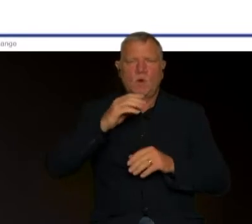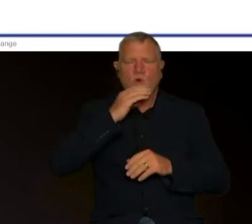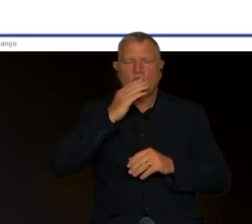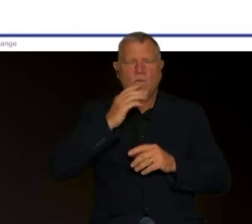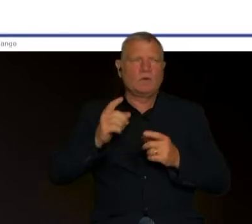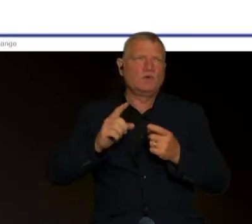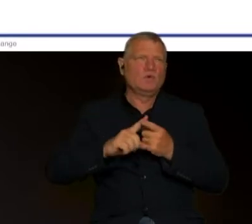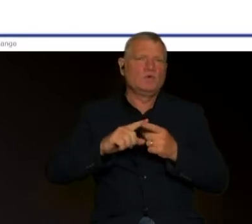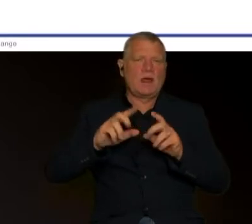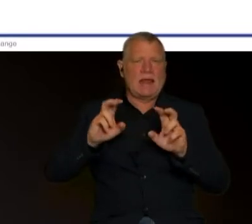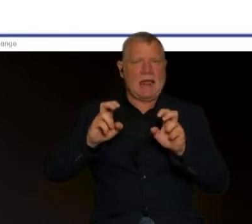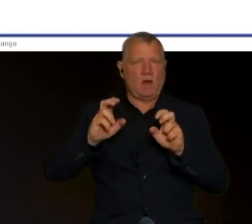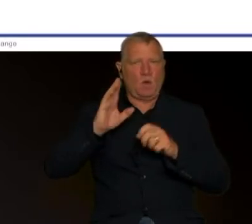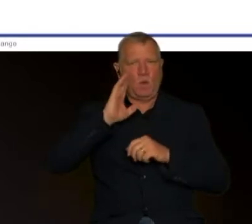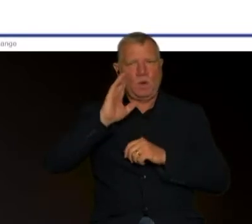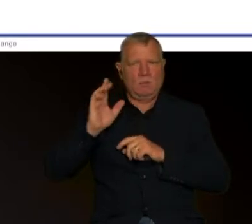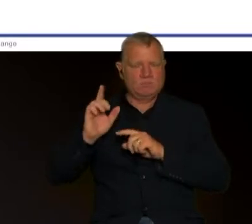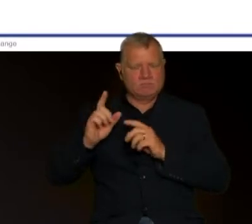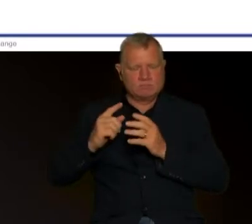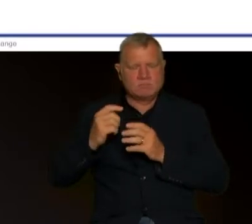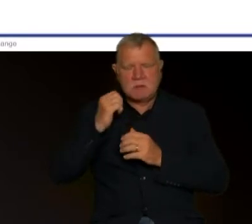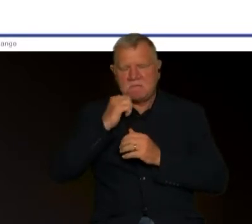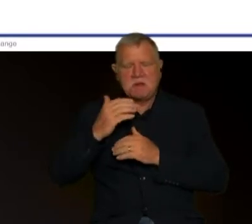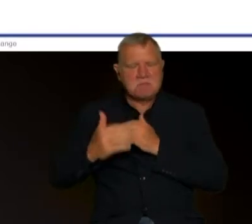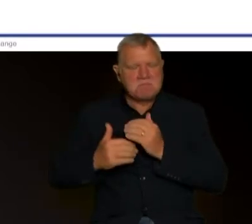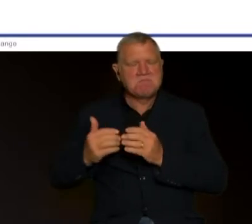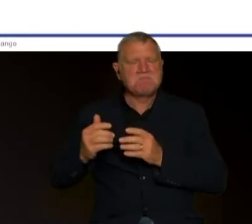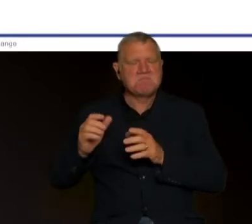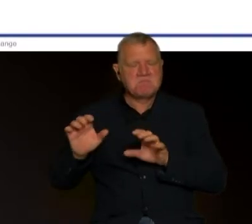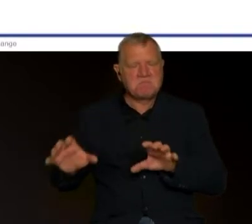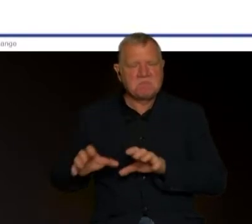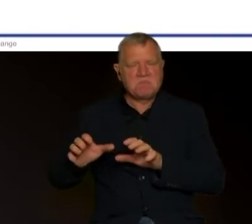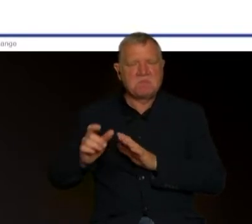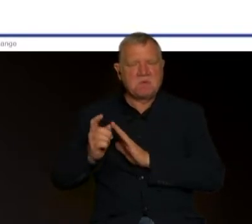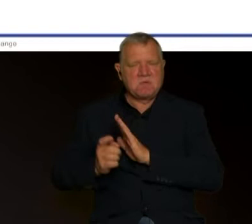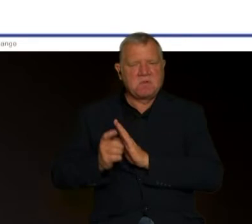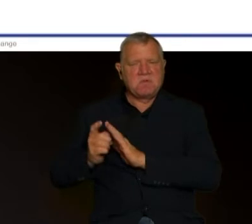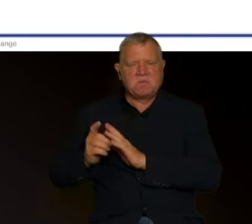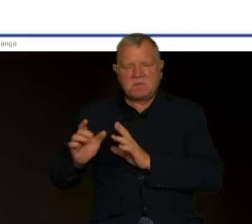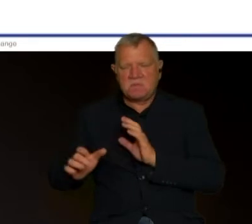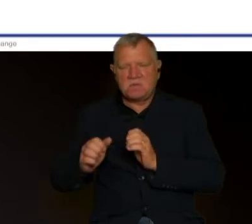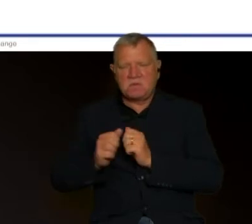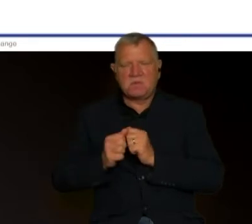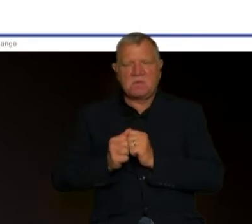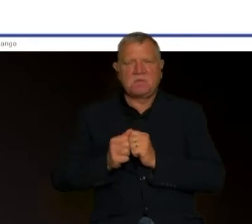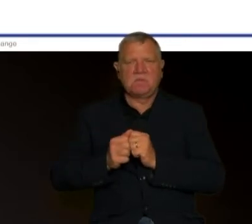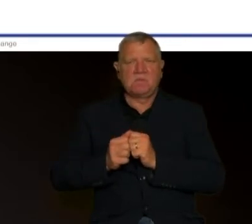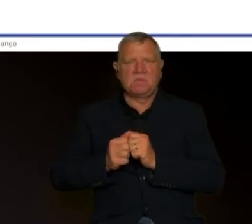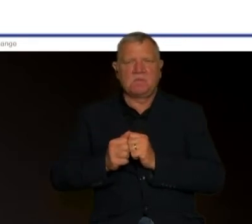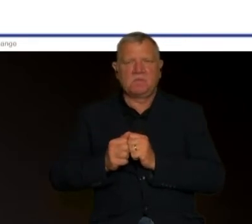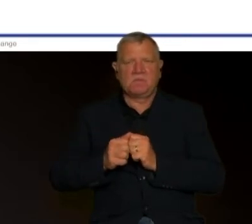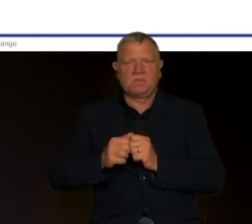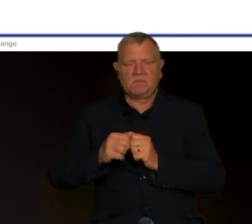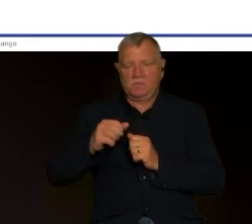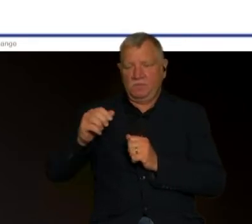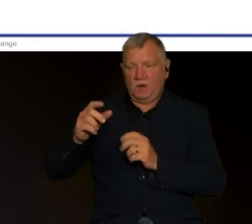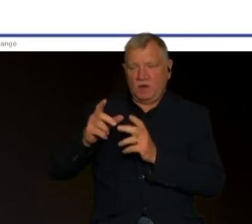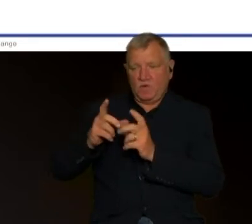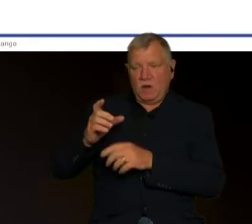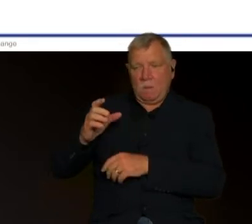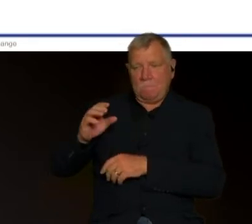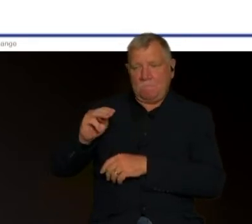will be taking place between October and January, and we're working day to day, hour by hour,